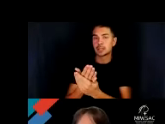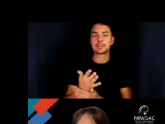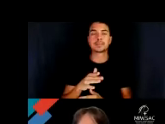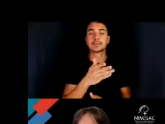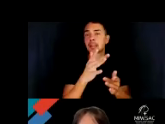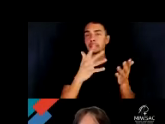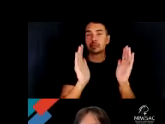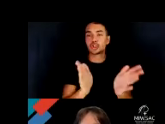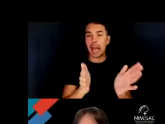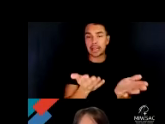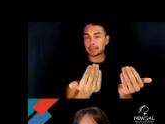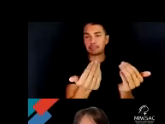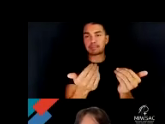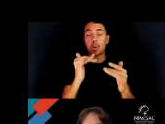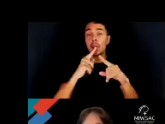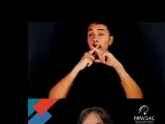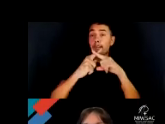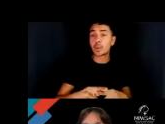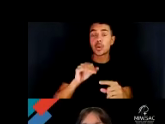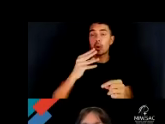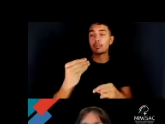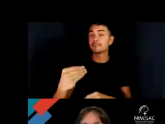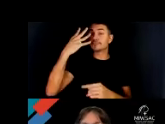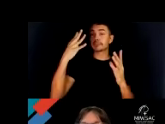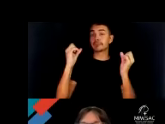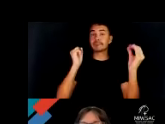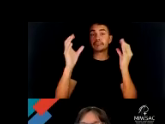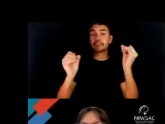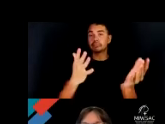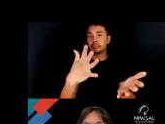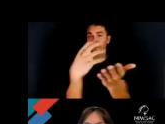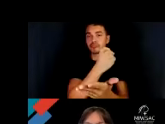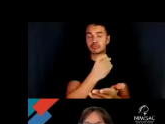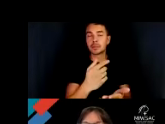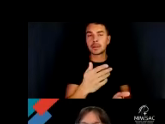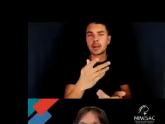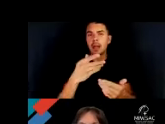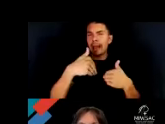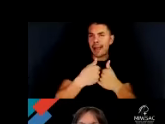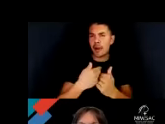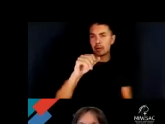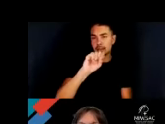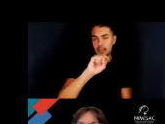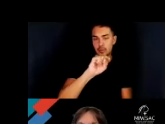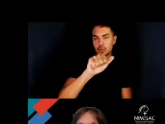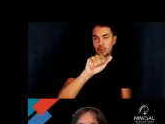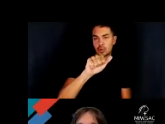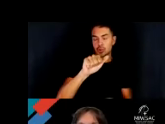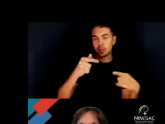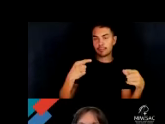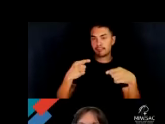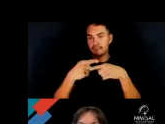if folks want to unmute, maybe let's think a little bit about how sexual assault can